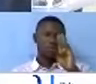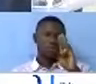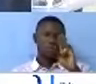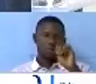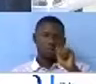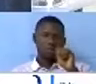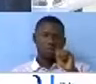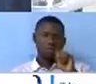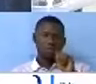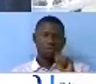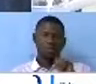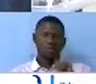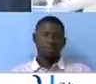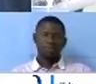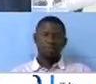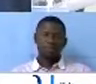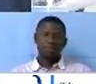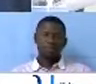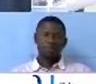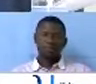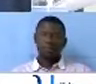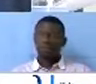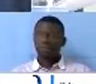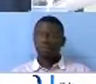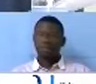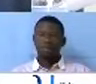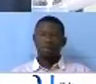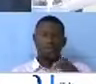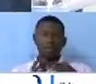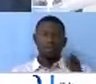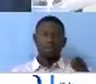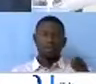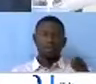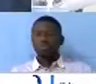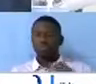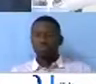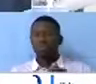Lamine Diop. Momo Diop. He's tortured.